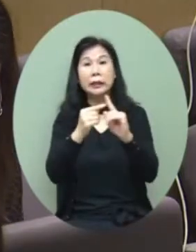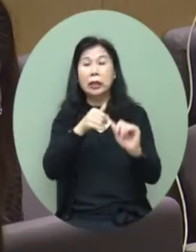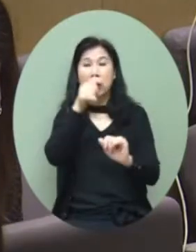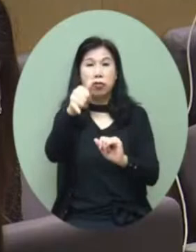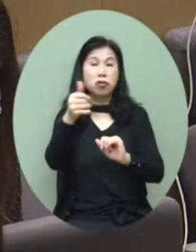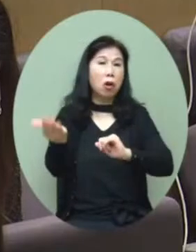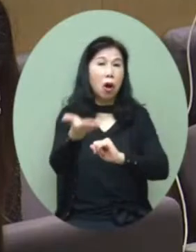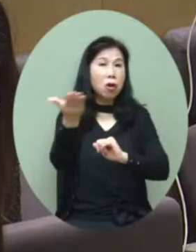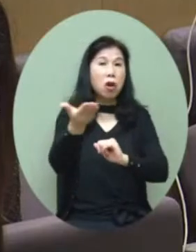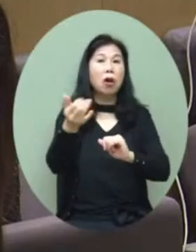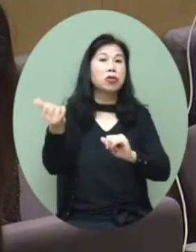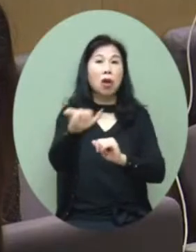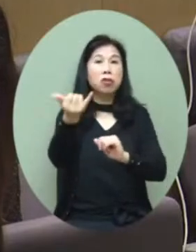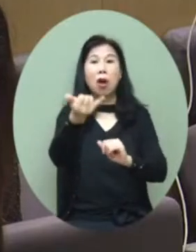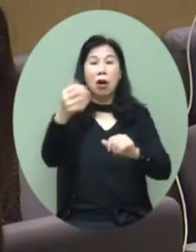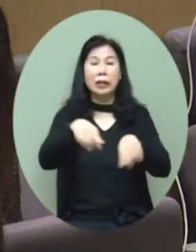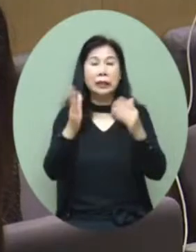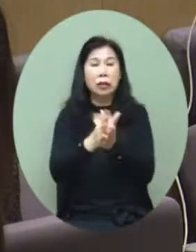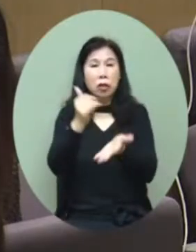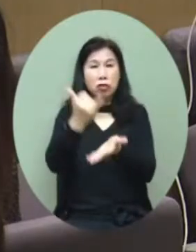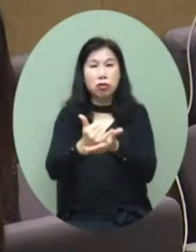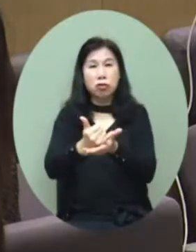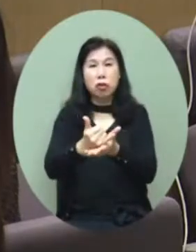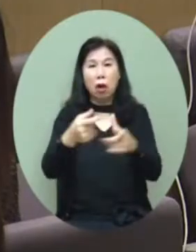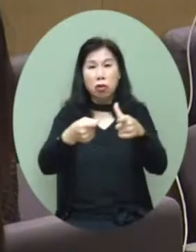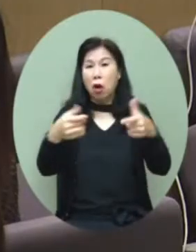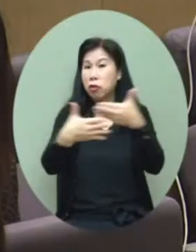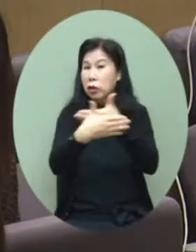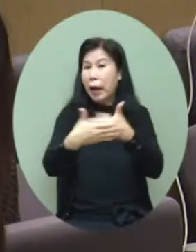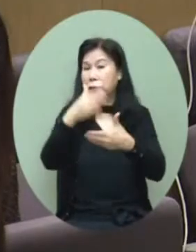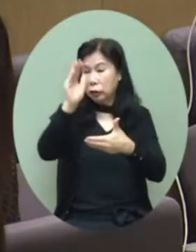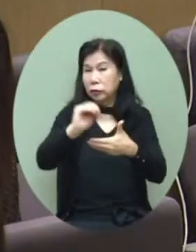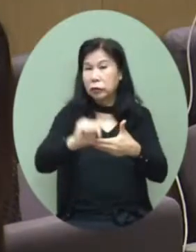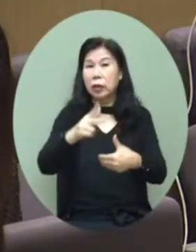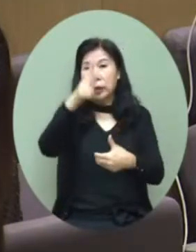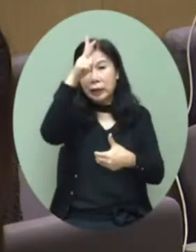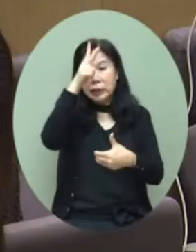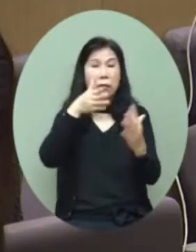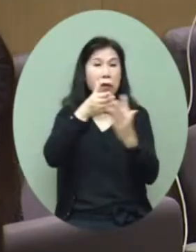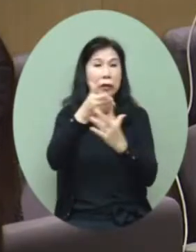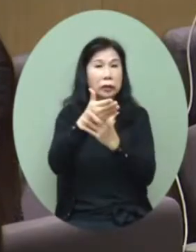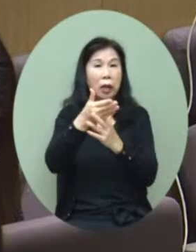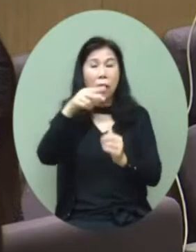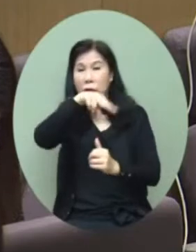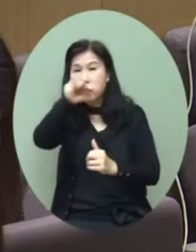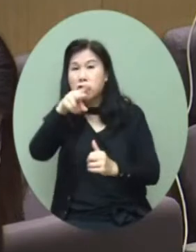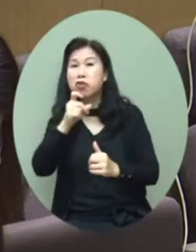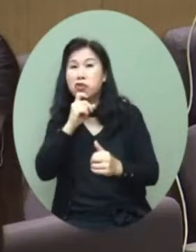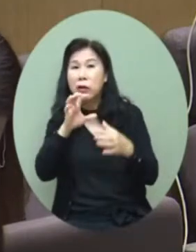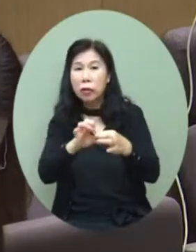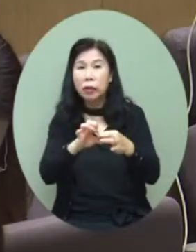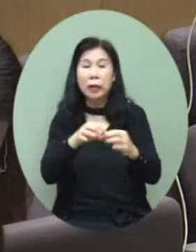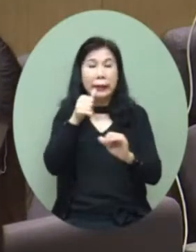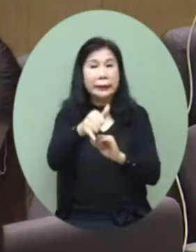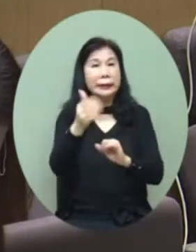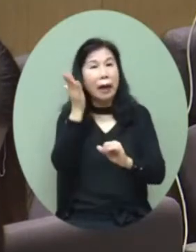their safety? And during the 4 days, these people can take public transport.